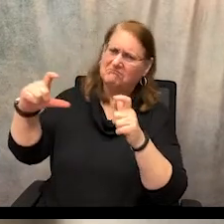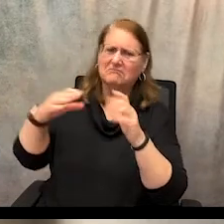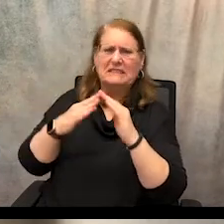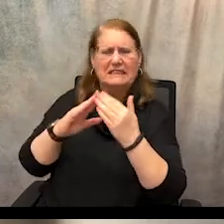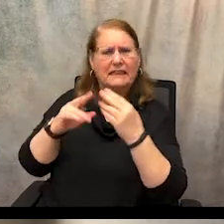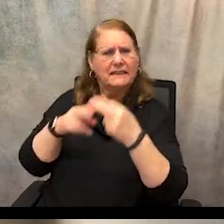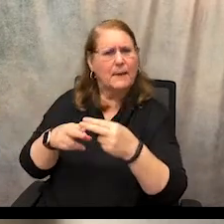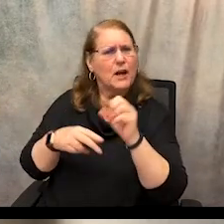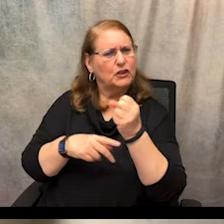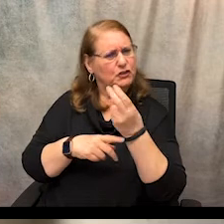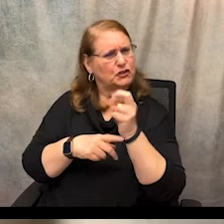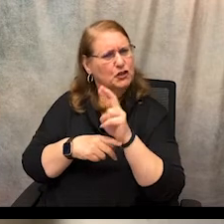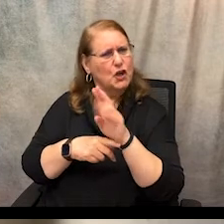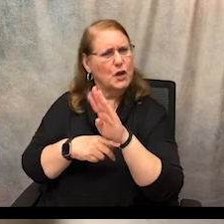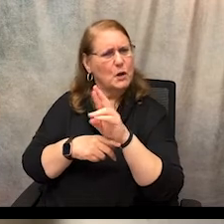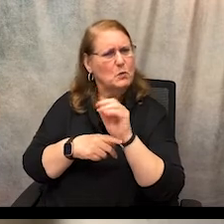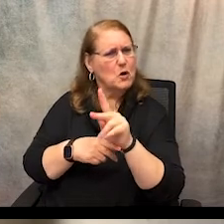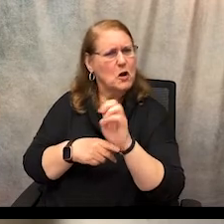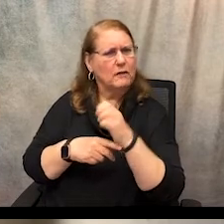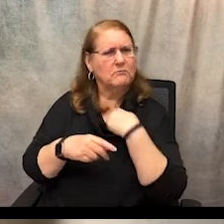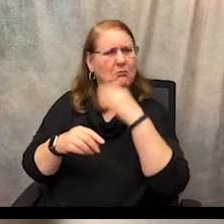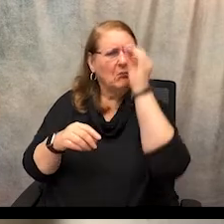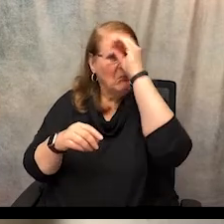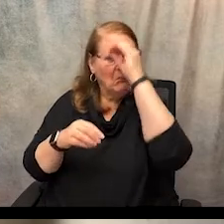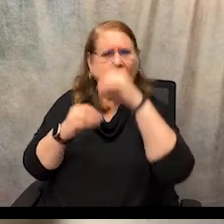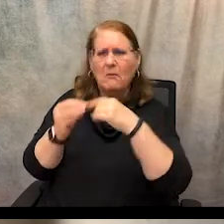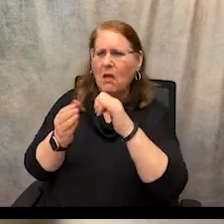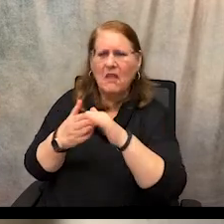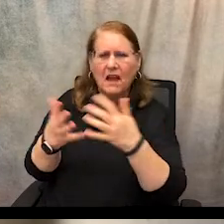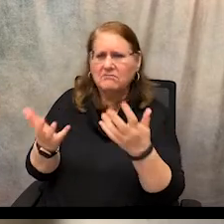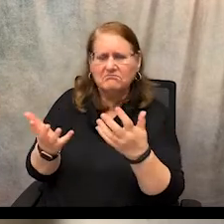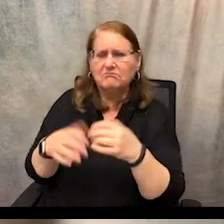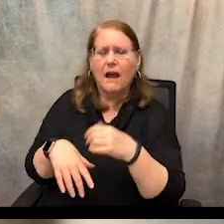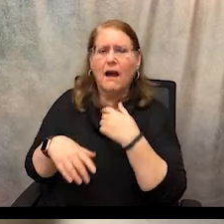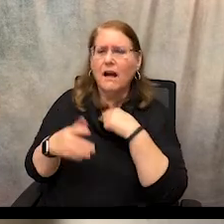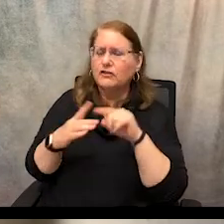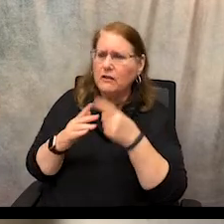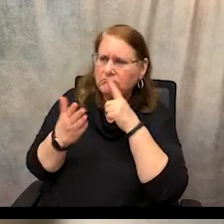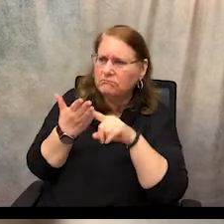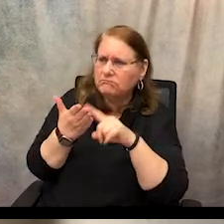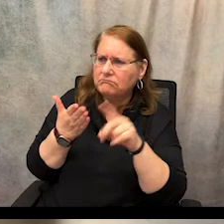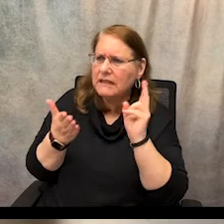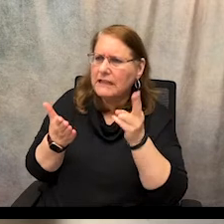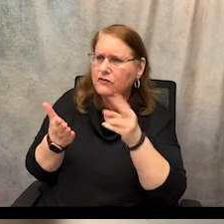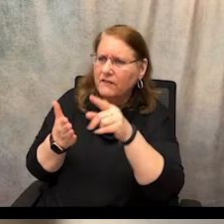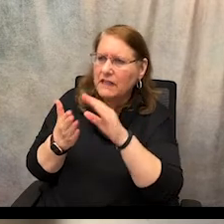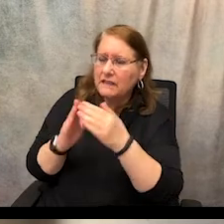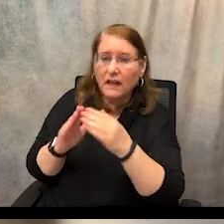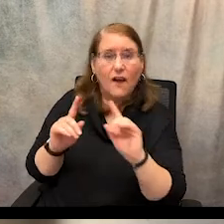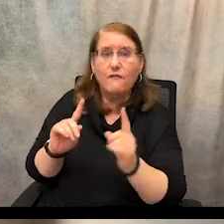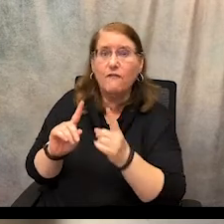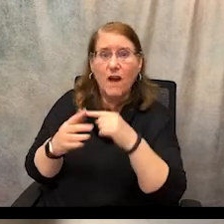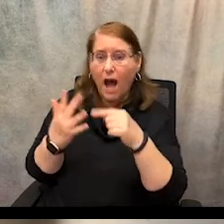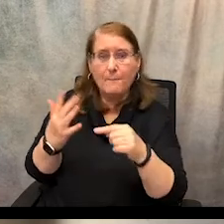Sherbrooke that I really didn't know much about. When I started looking into the history of the city, one of the first things that